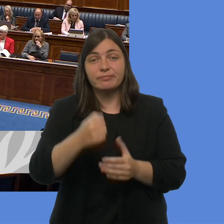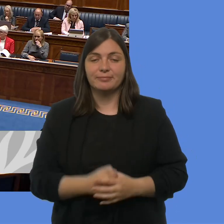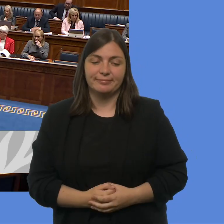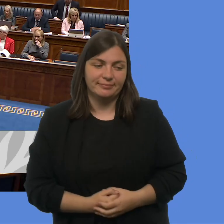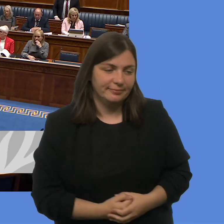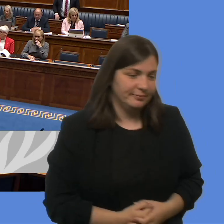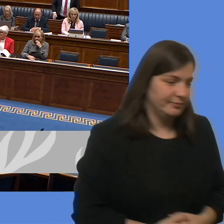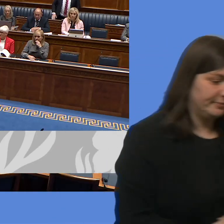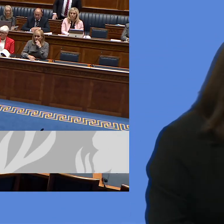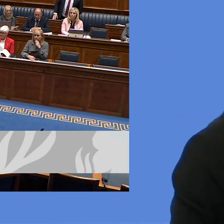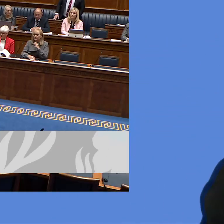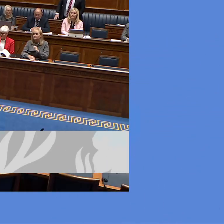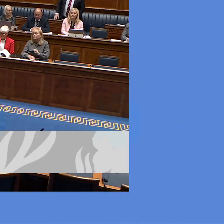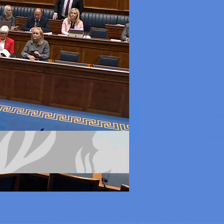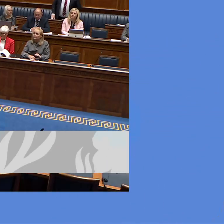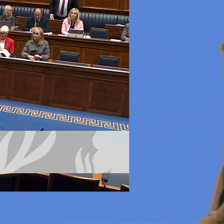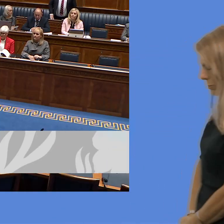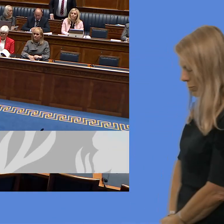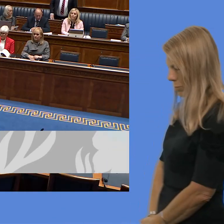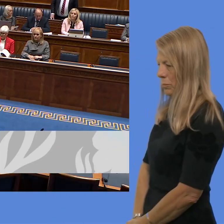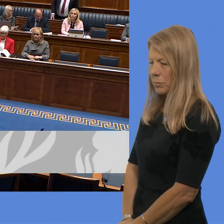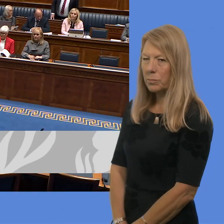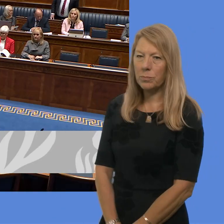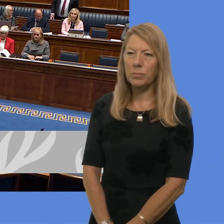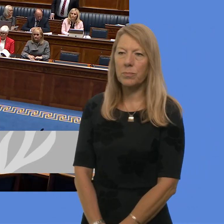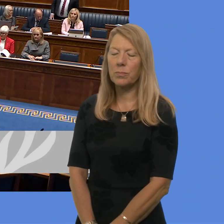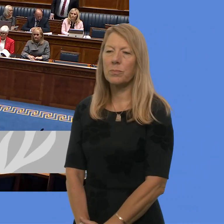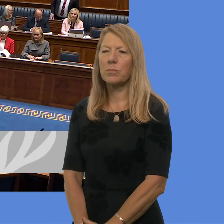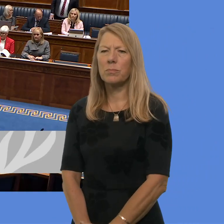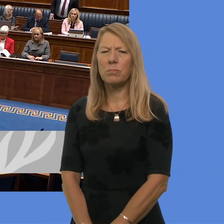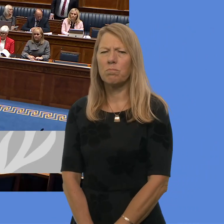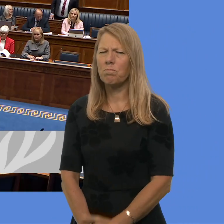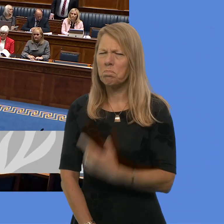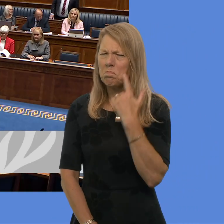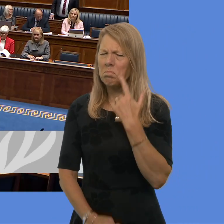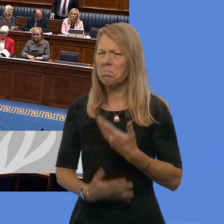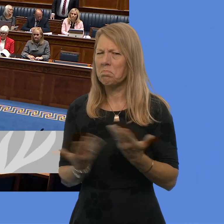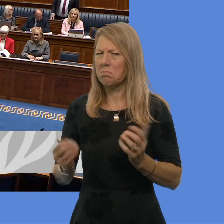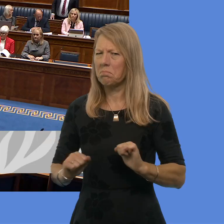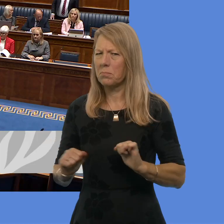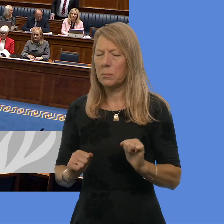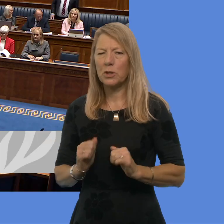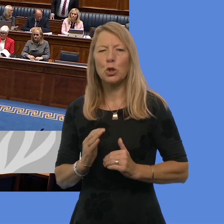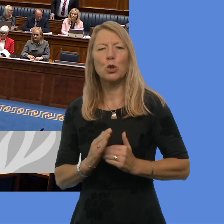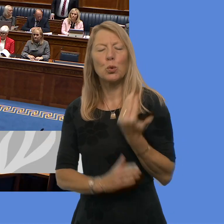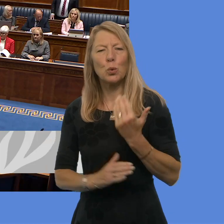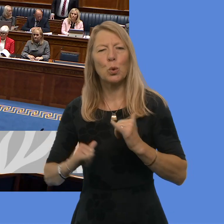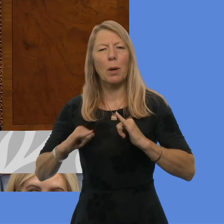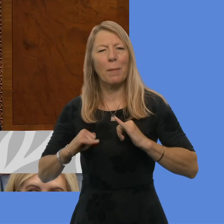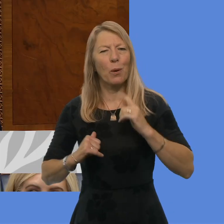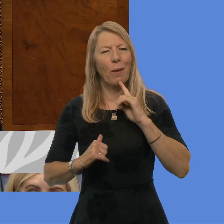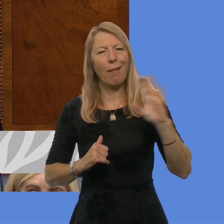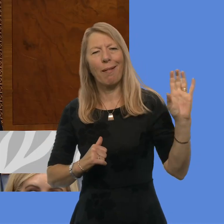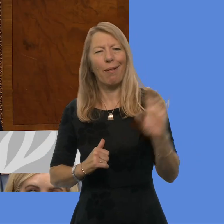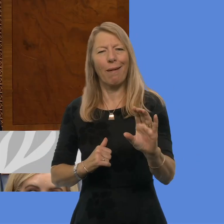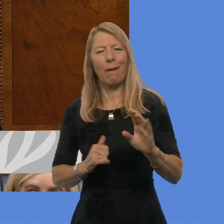Brooks. Deputy Speaker, there's no indication yet of any new companies investing in Northern Ireland on the basis of supposed dual